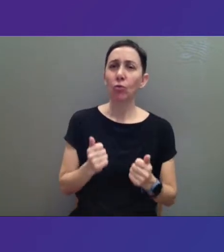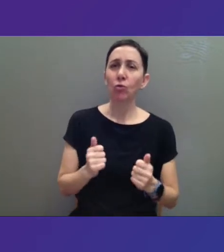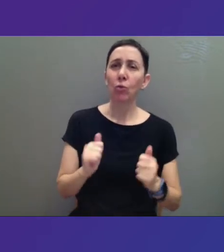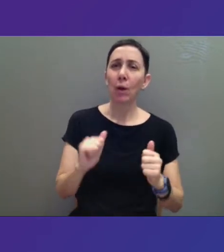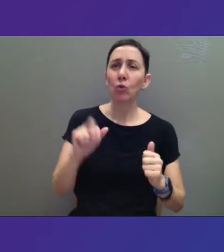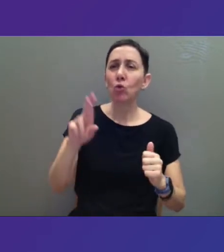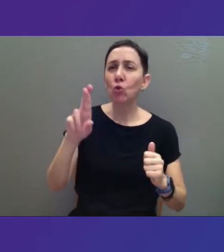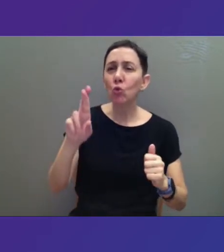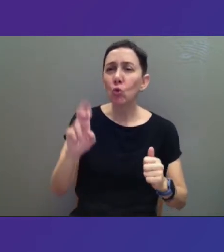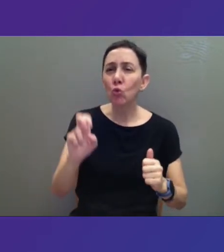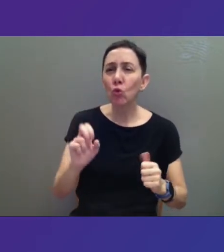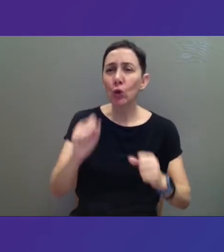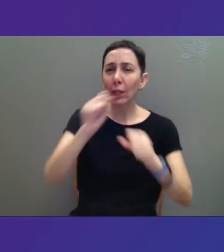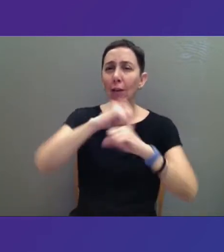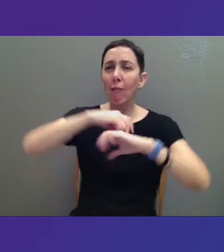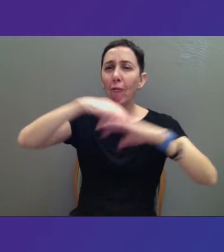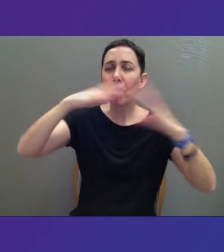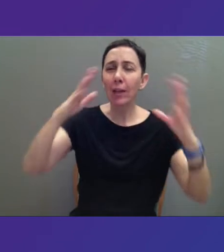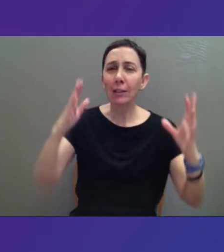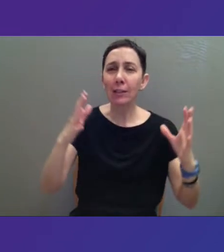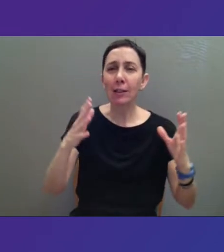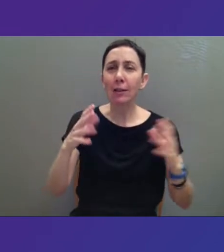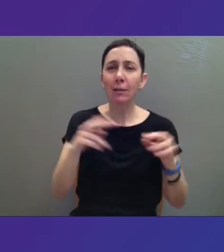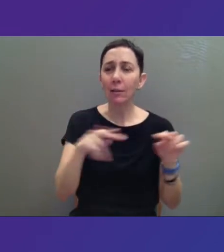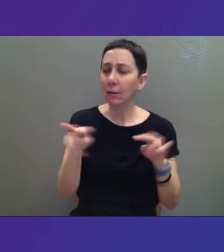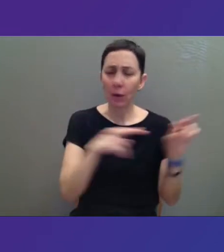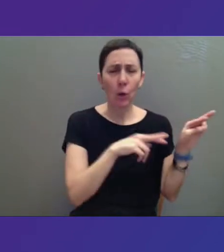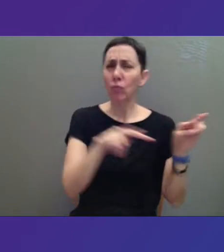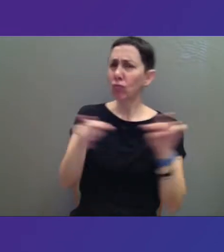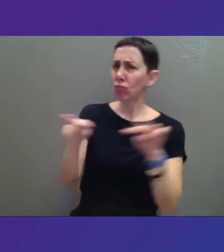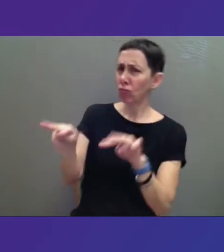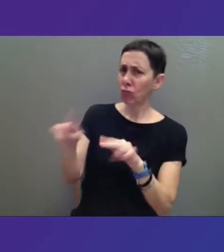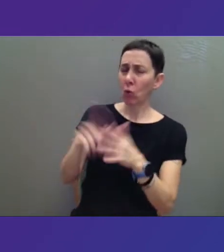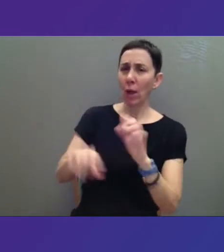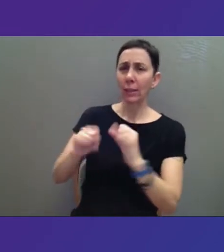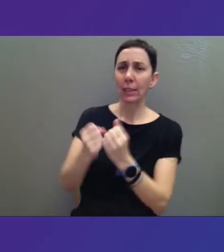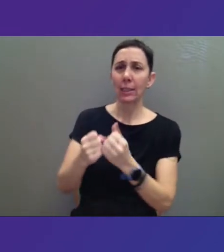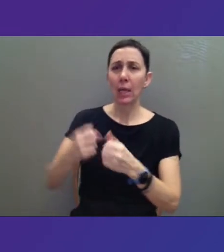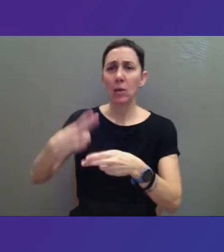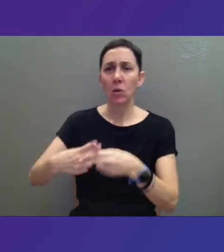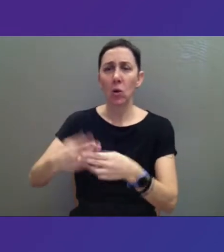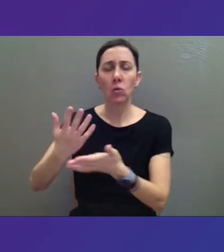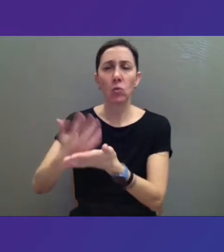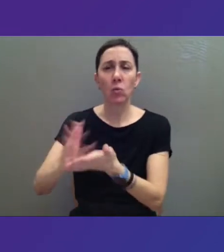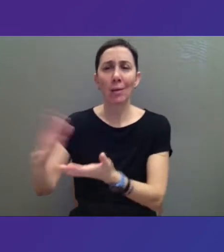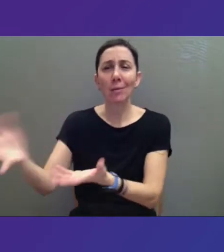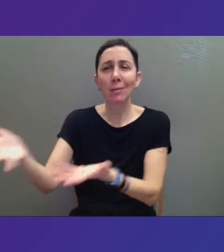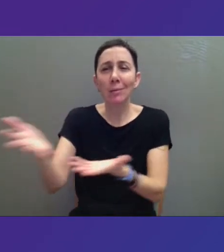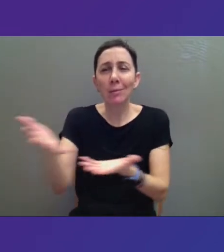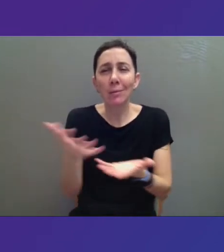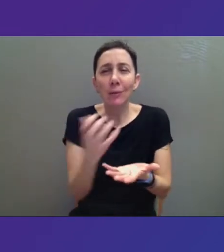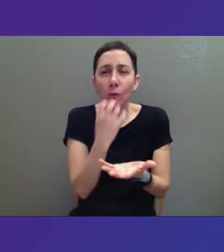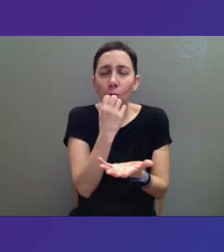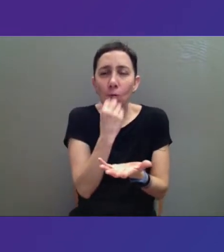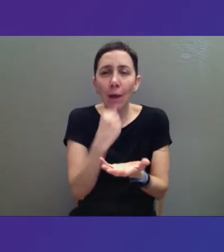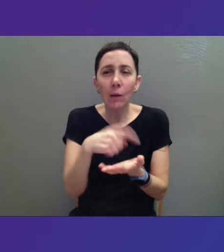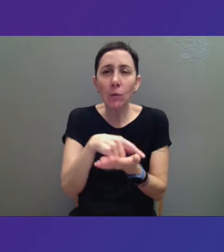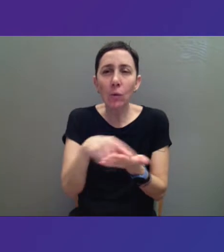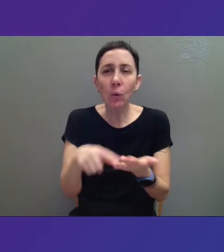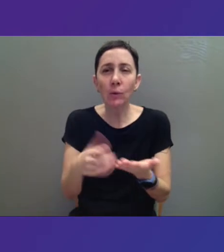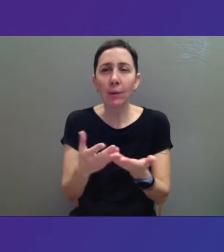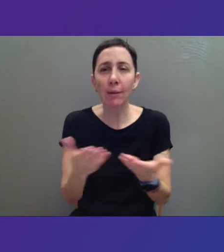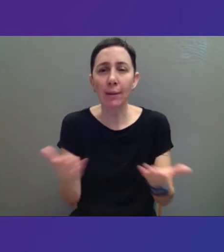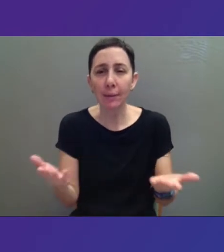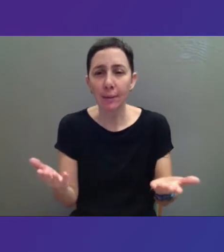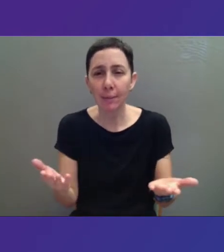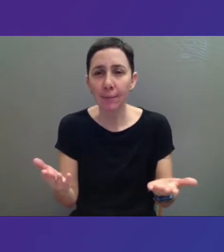revision or re-perceive these things that our society calls waste, and to revalue those items. And I think